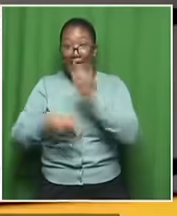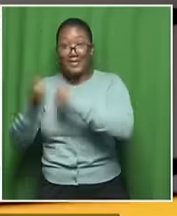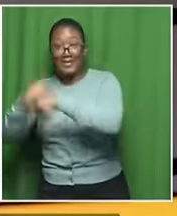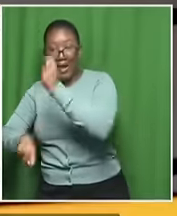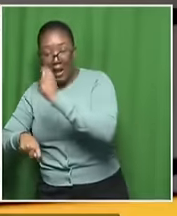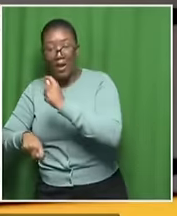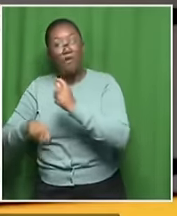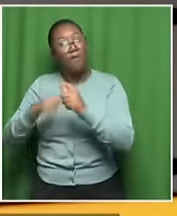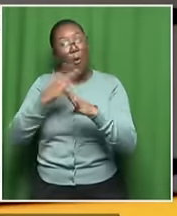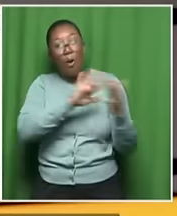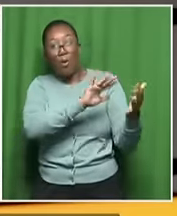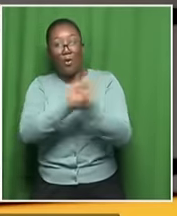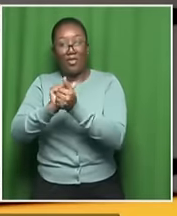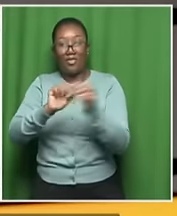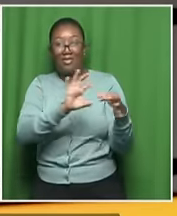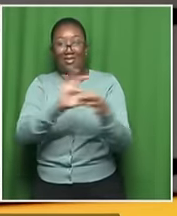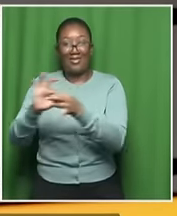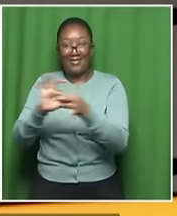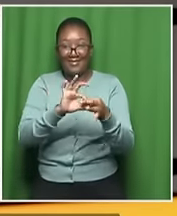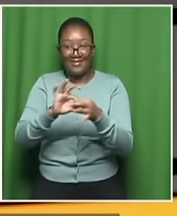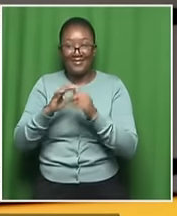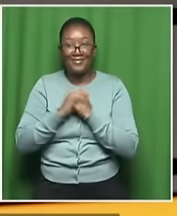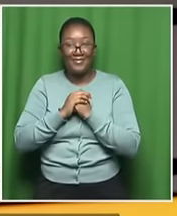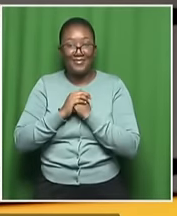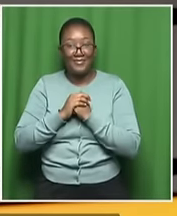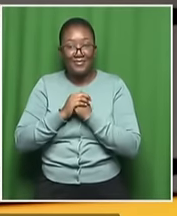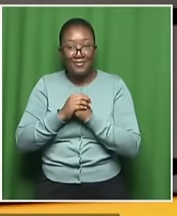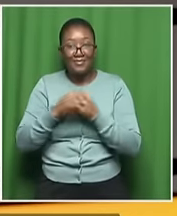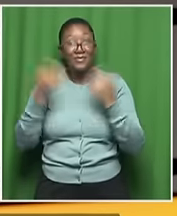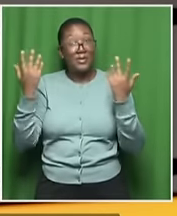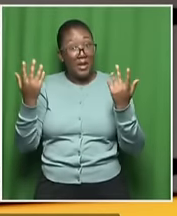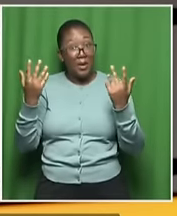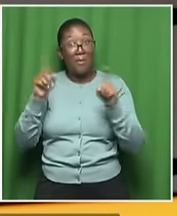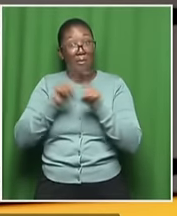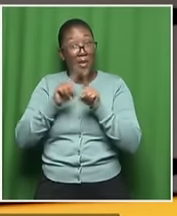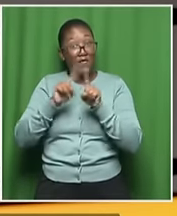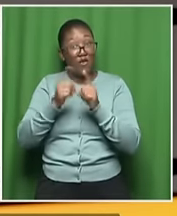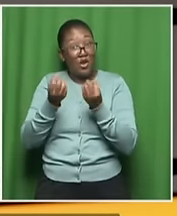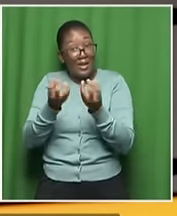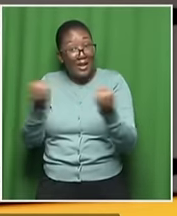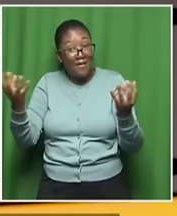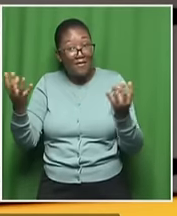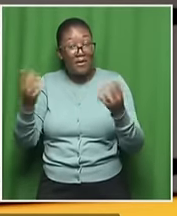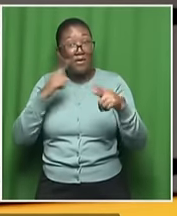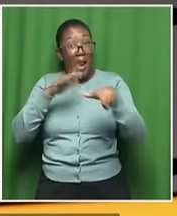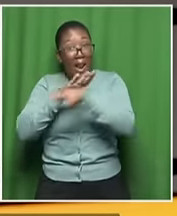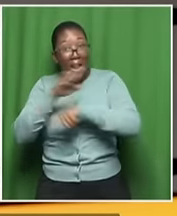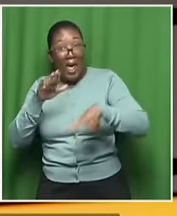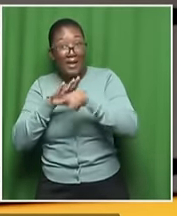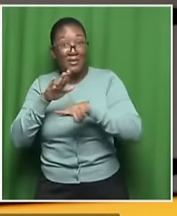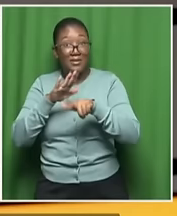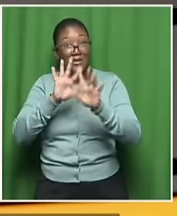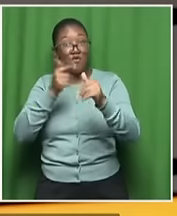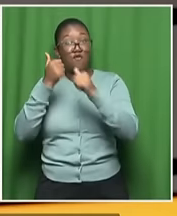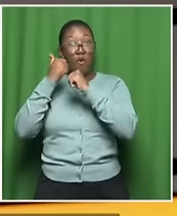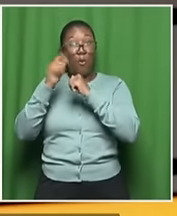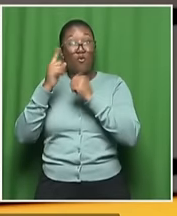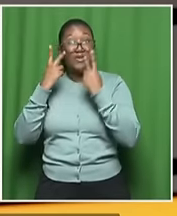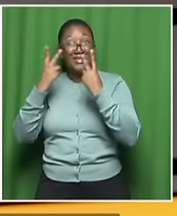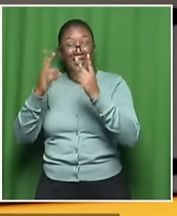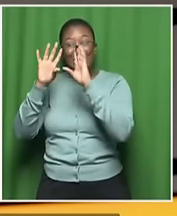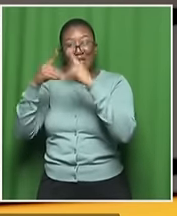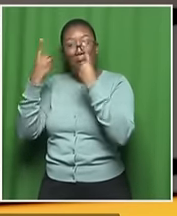hampering land reform. It's not true. What is hampering land reform is corruption in that